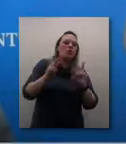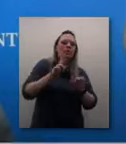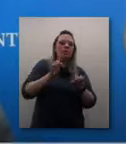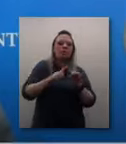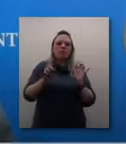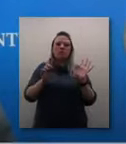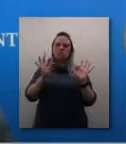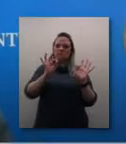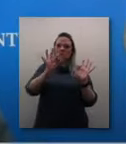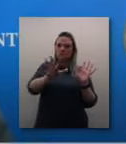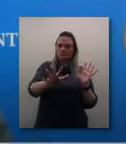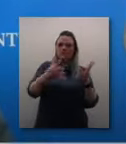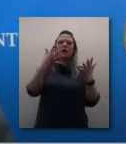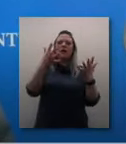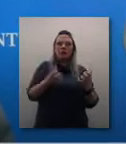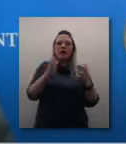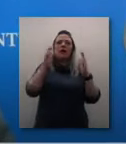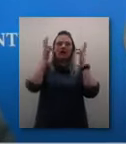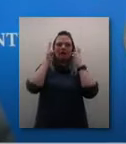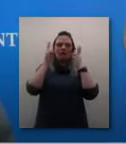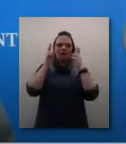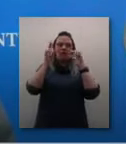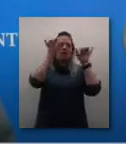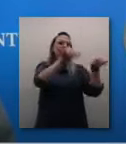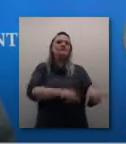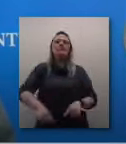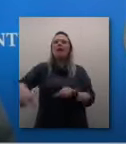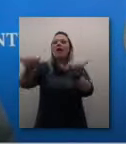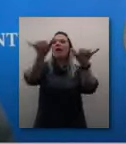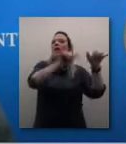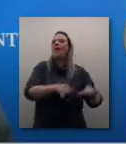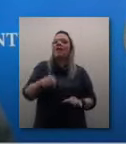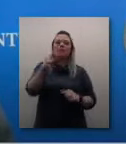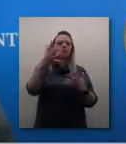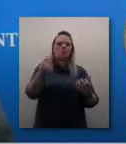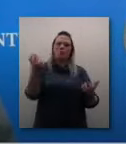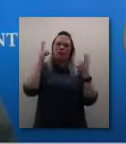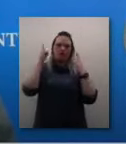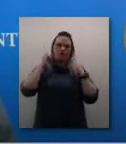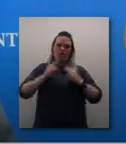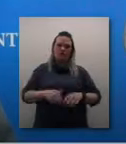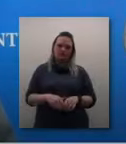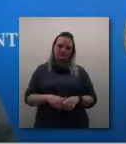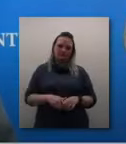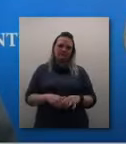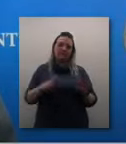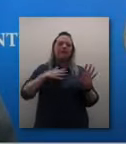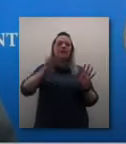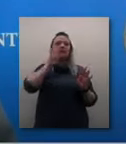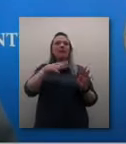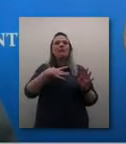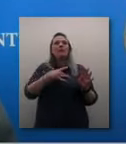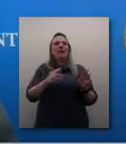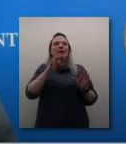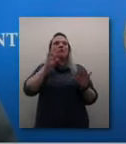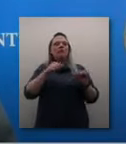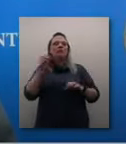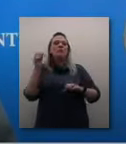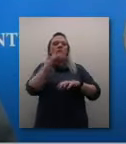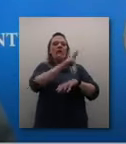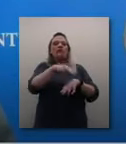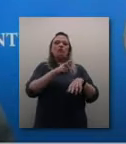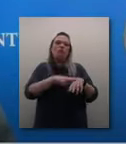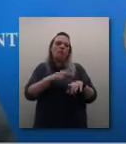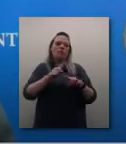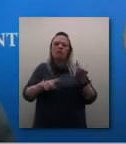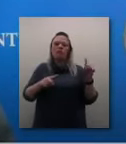it this way. I'd like to be able to get a haircut just like a lot of other people would like to be able to get a haircut. And I'd like to be able to go back to normal times as well,